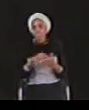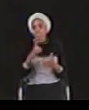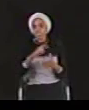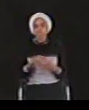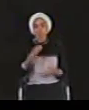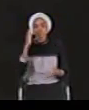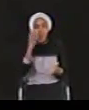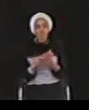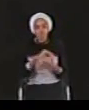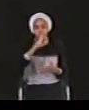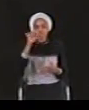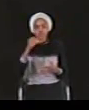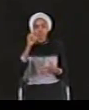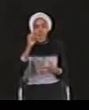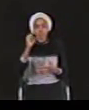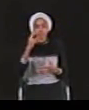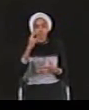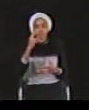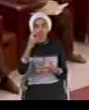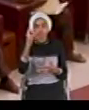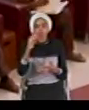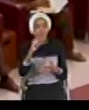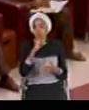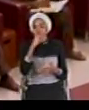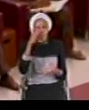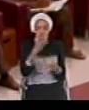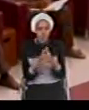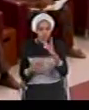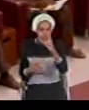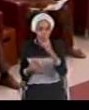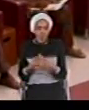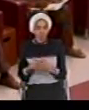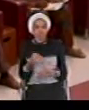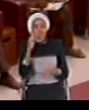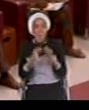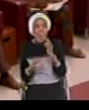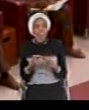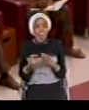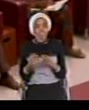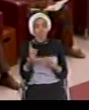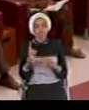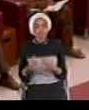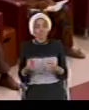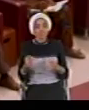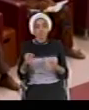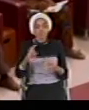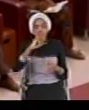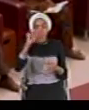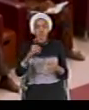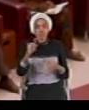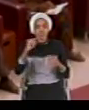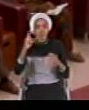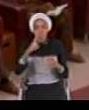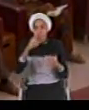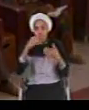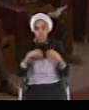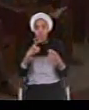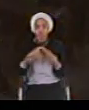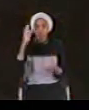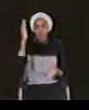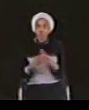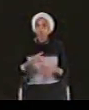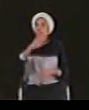stop Joshua, they will not stop you. If you have to stop the sun and the moon